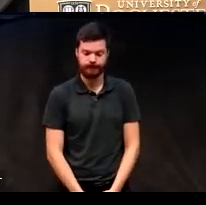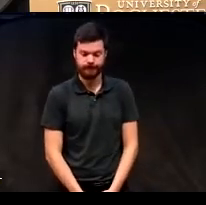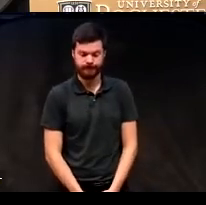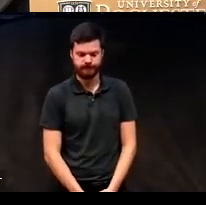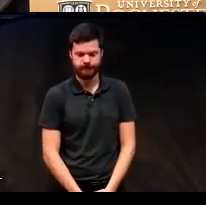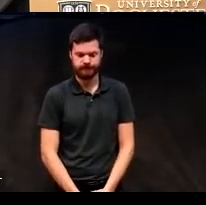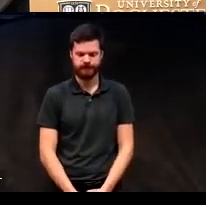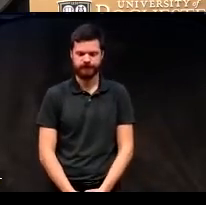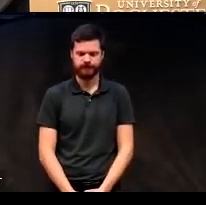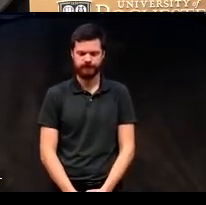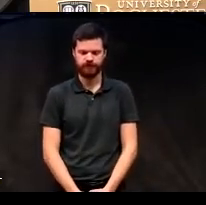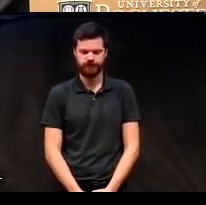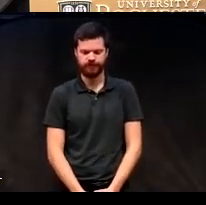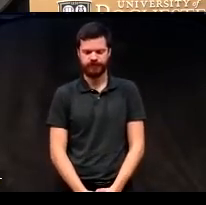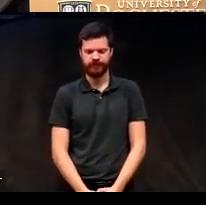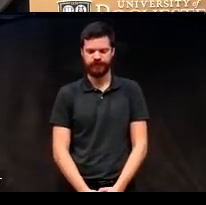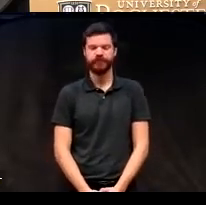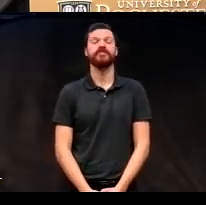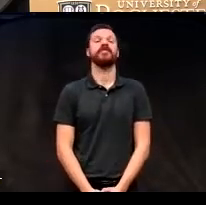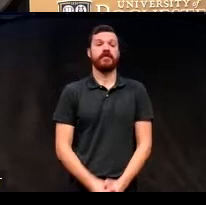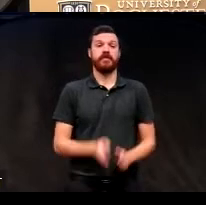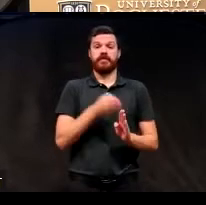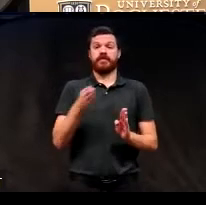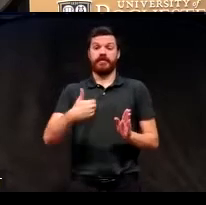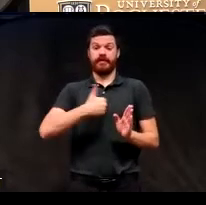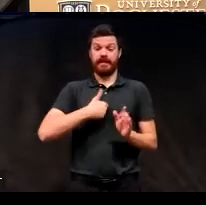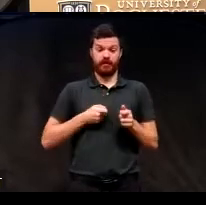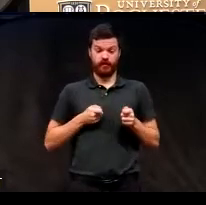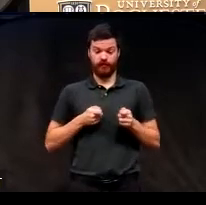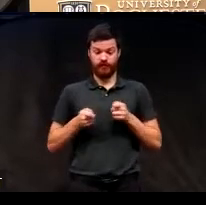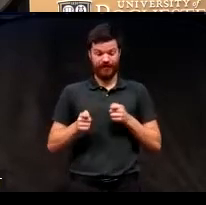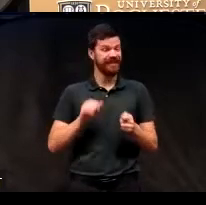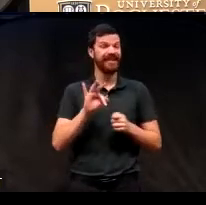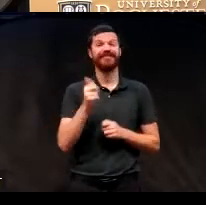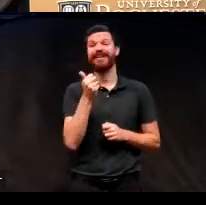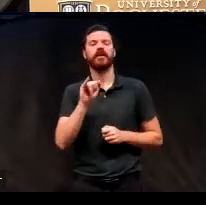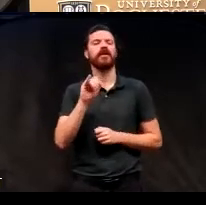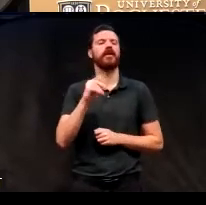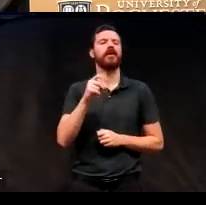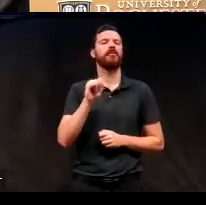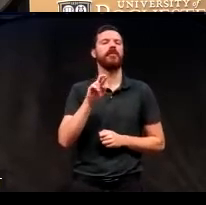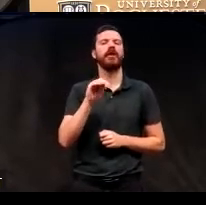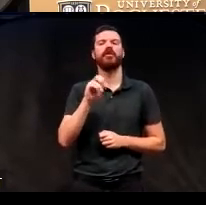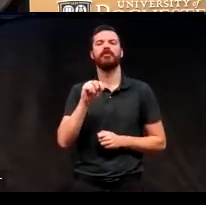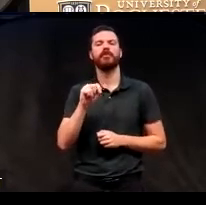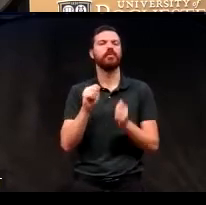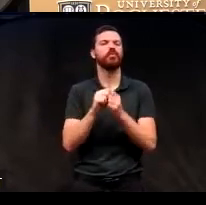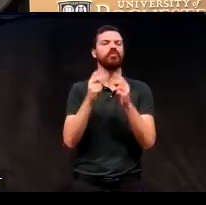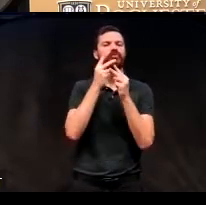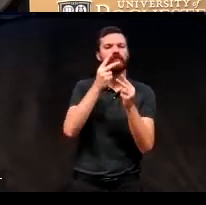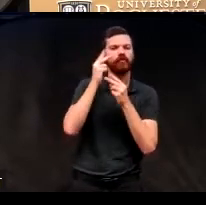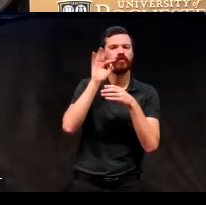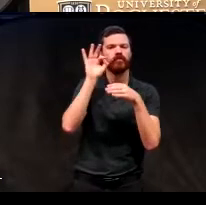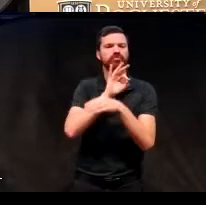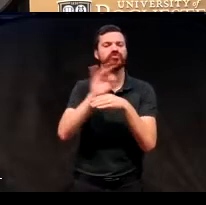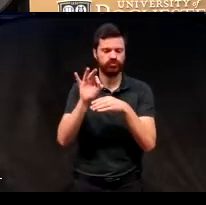Okay. In terms of self-regulation, if there are impairments in the reflective functioning, you'll have